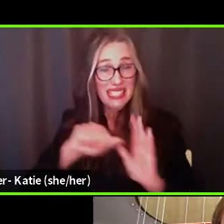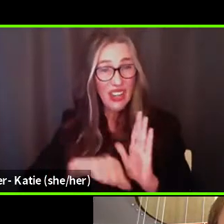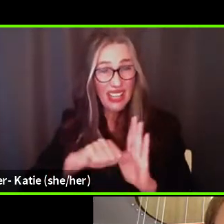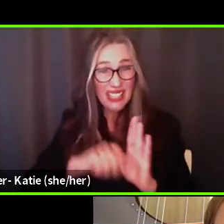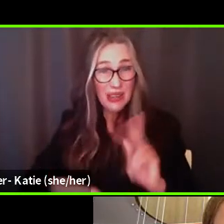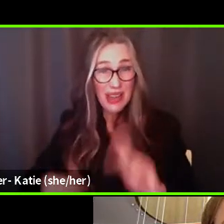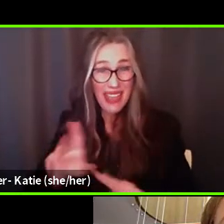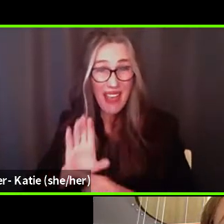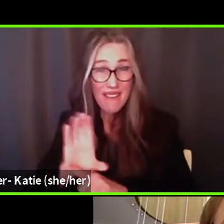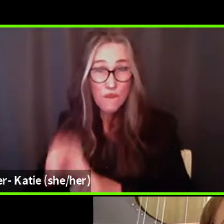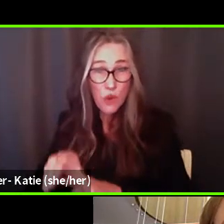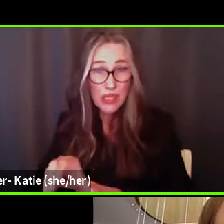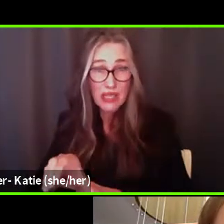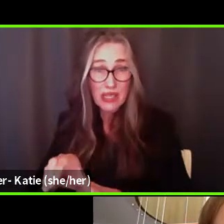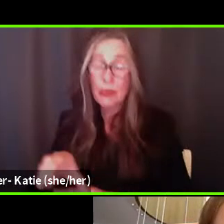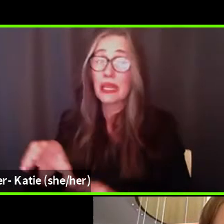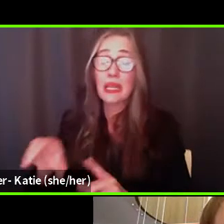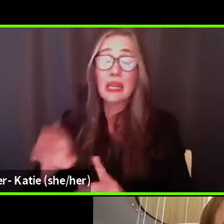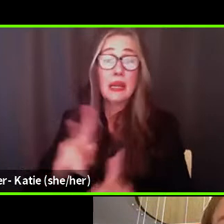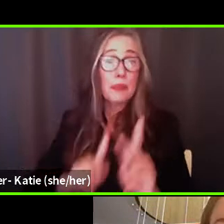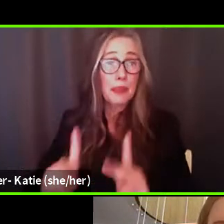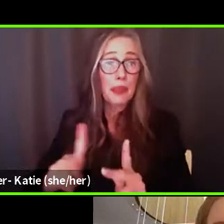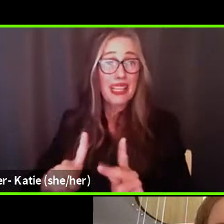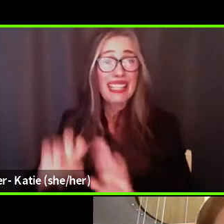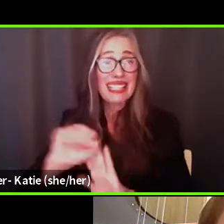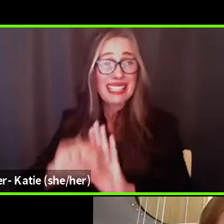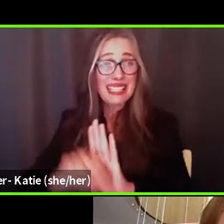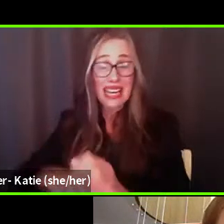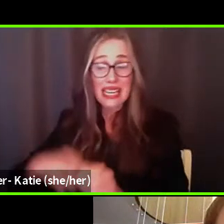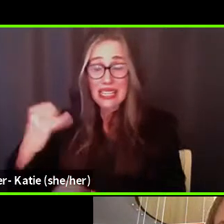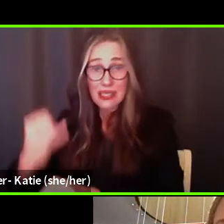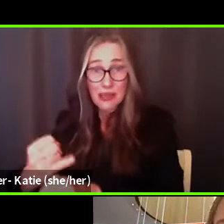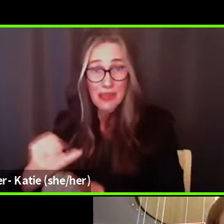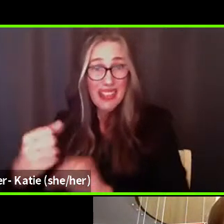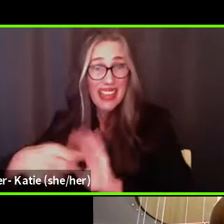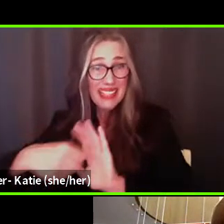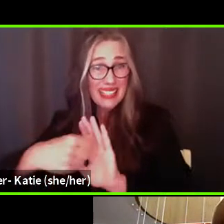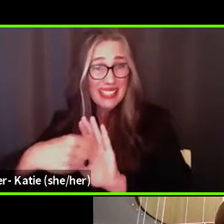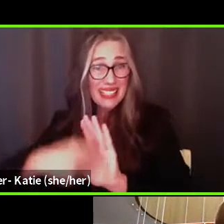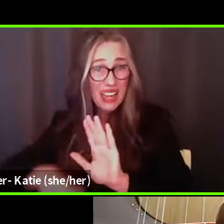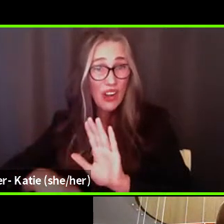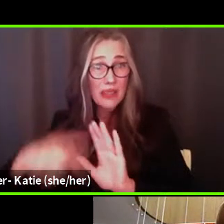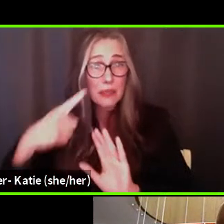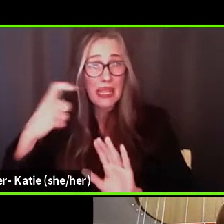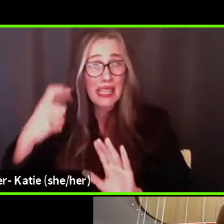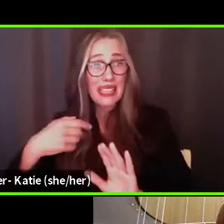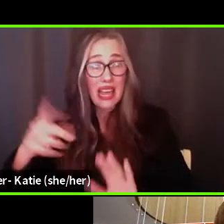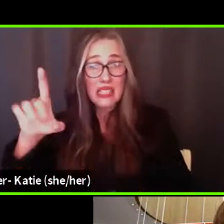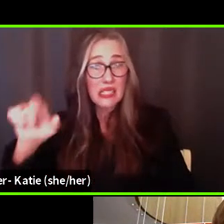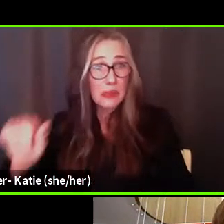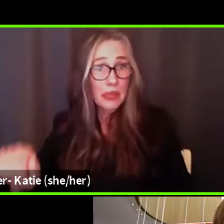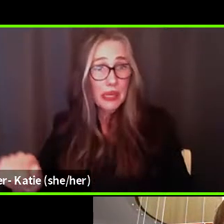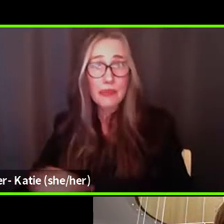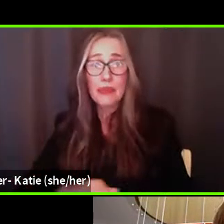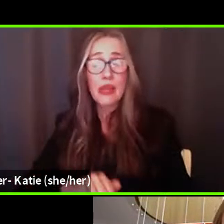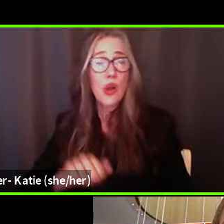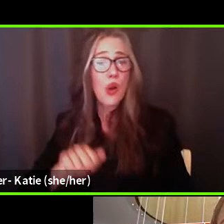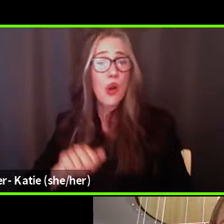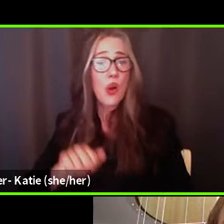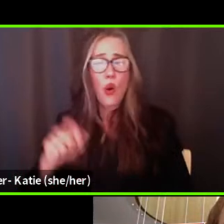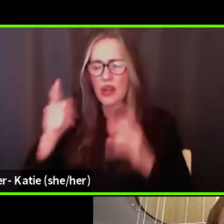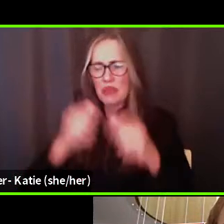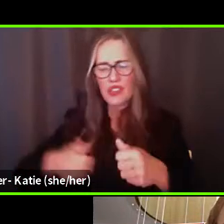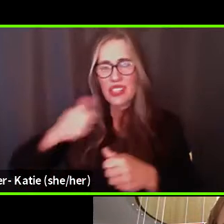institutions merely because they had disabilities the administrator didn't like the color of their skin they